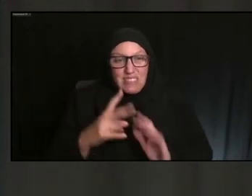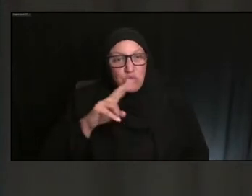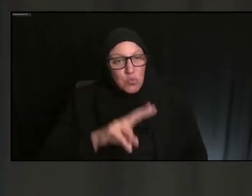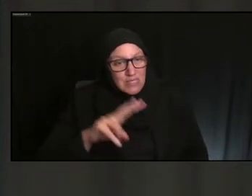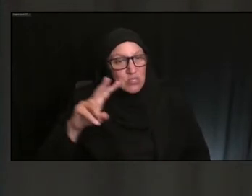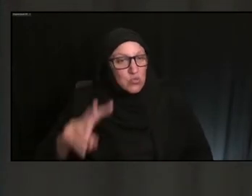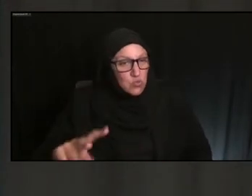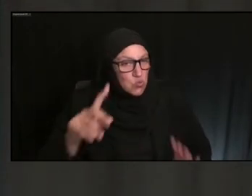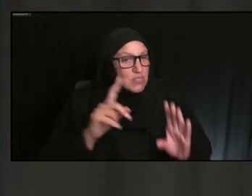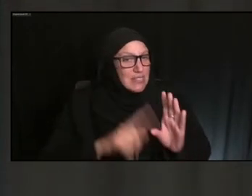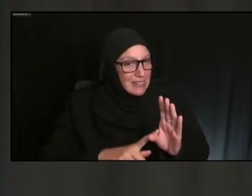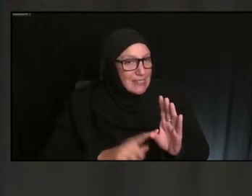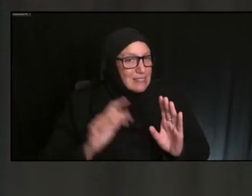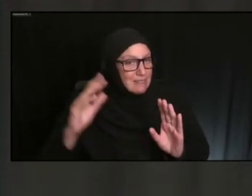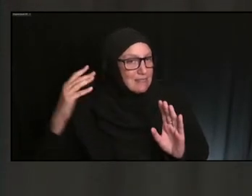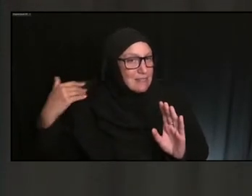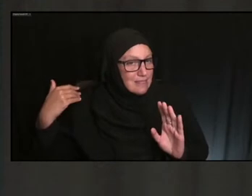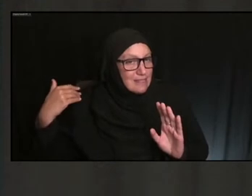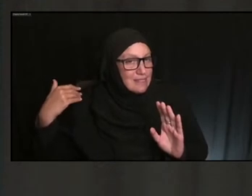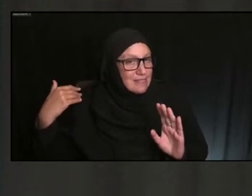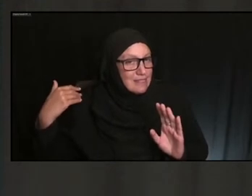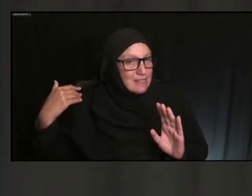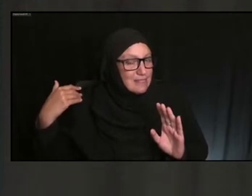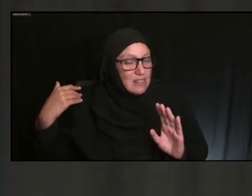years. But before that,